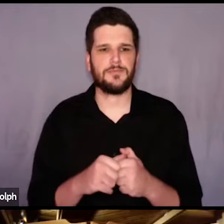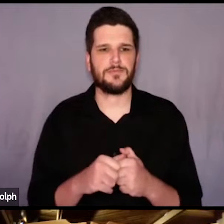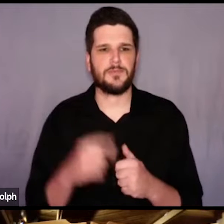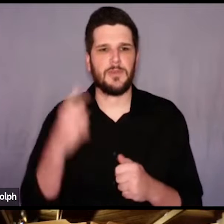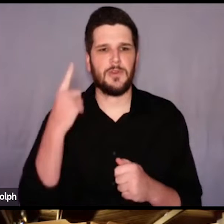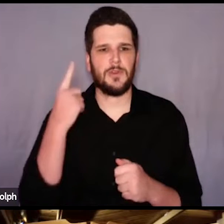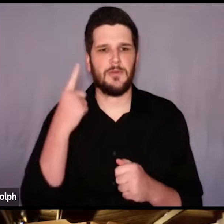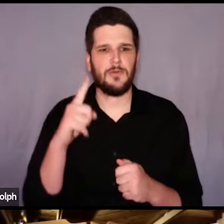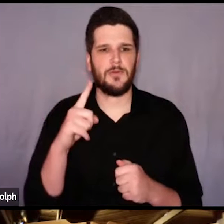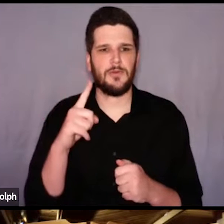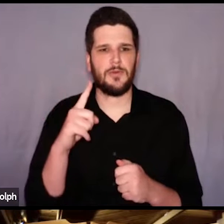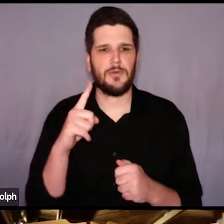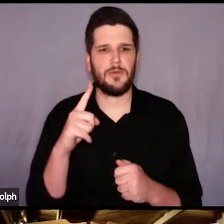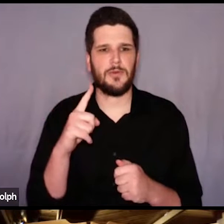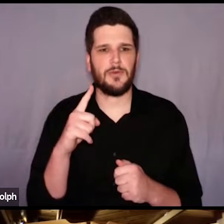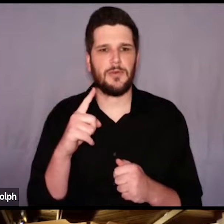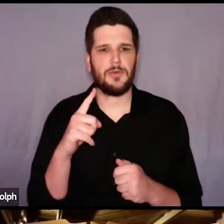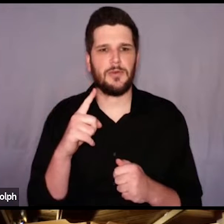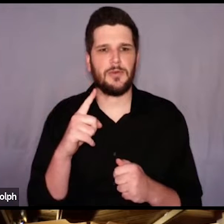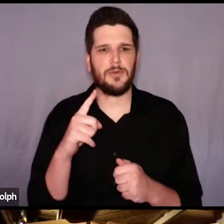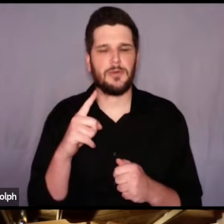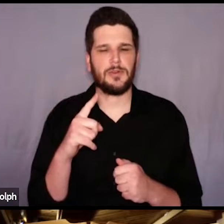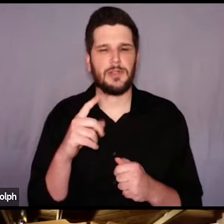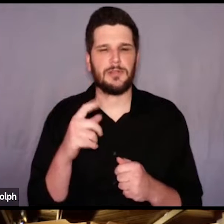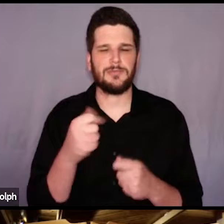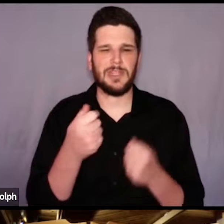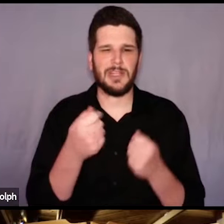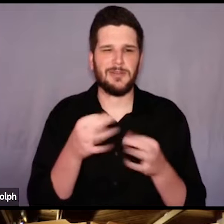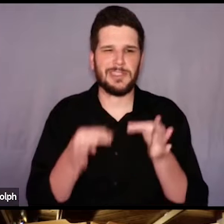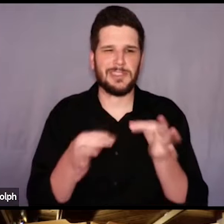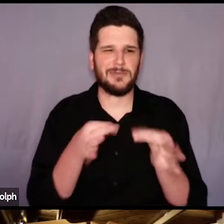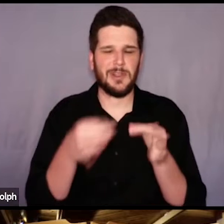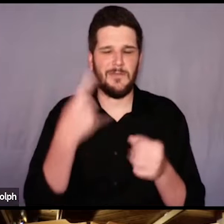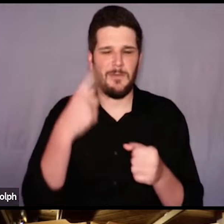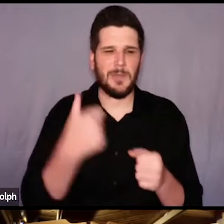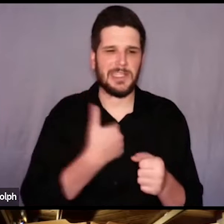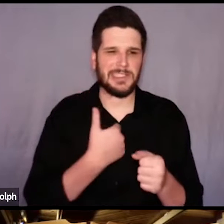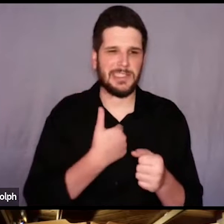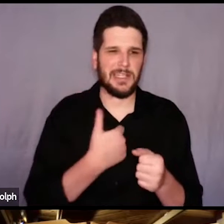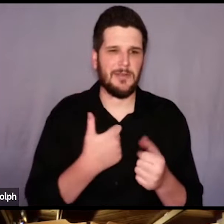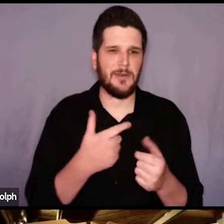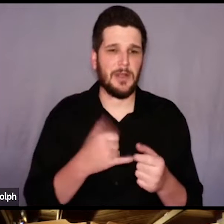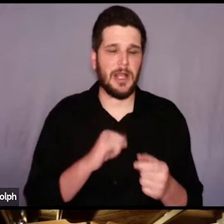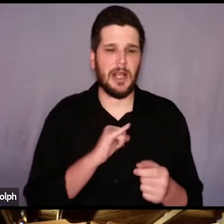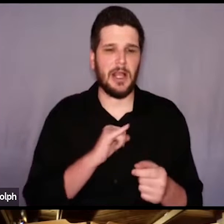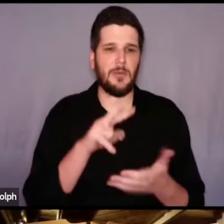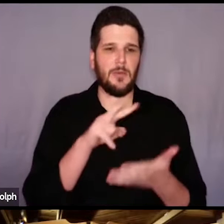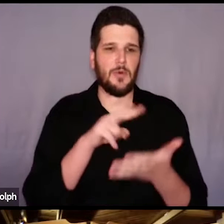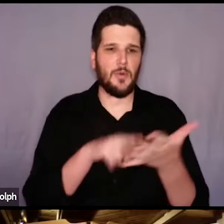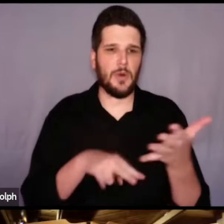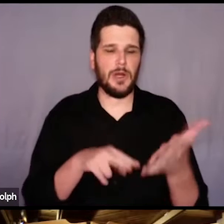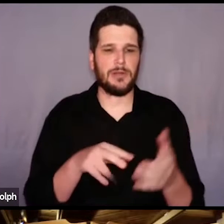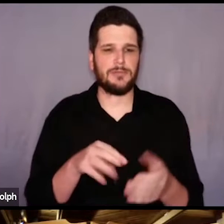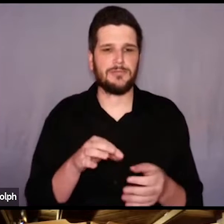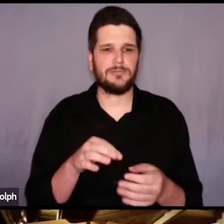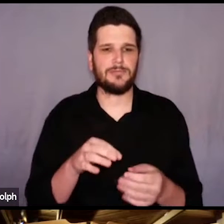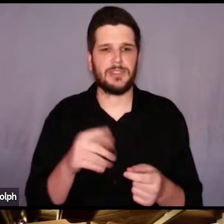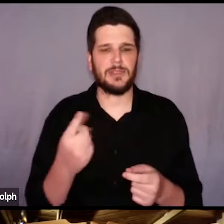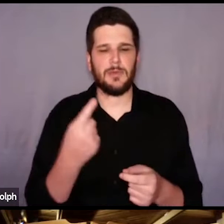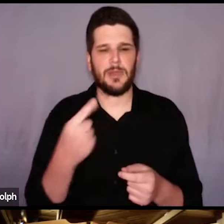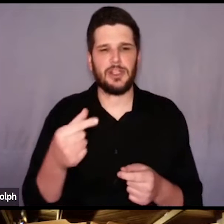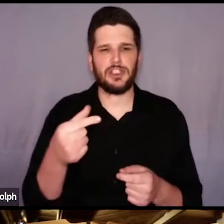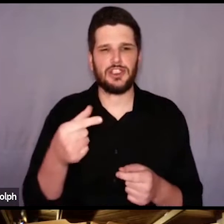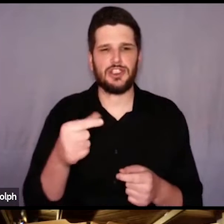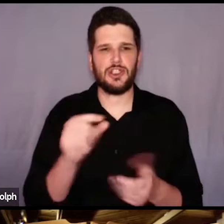For a bit of context for myself first. So I'm reading a piece that G wrote